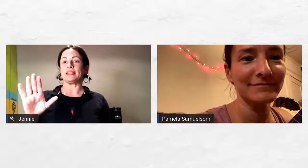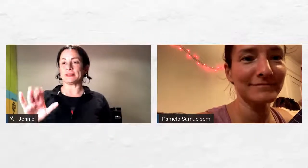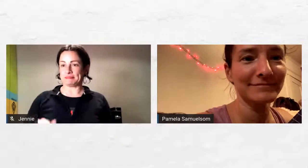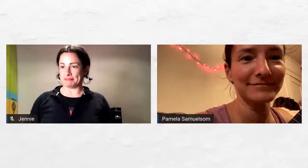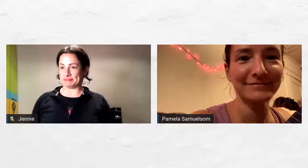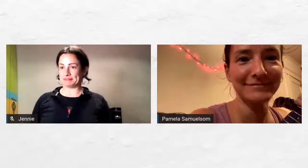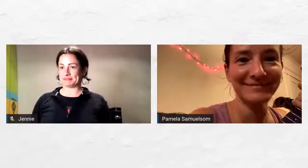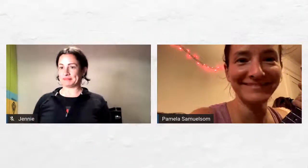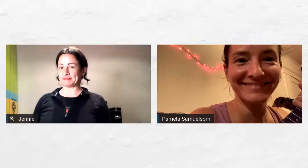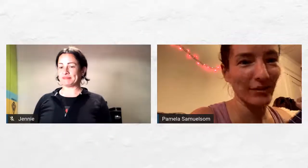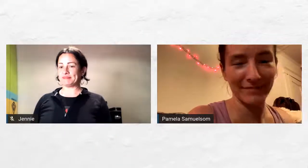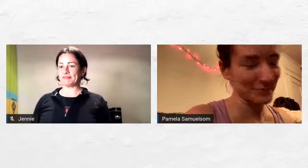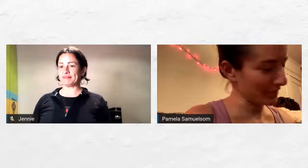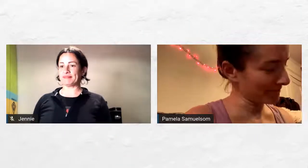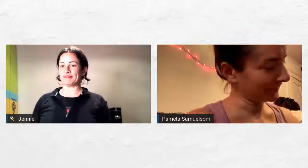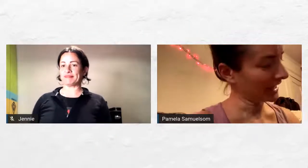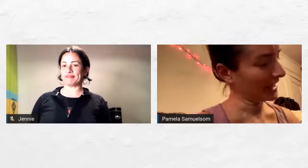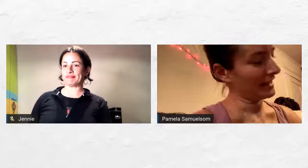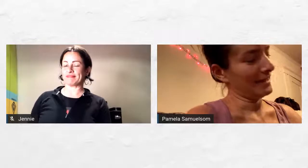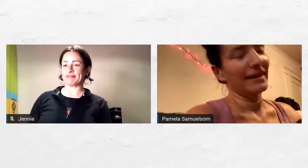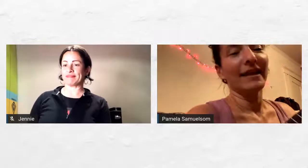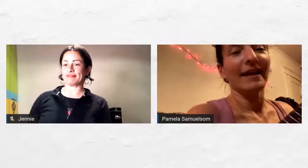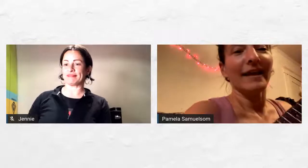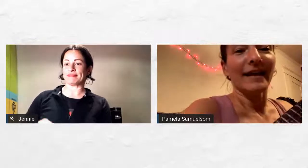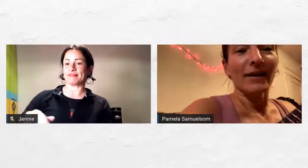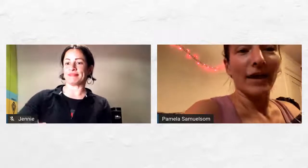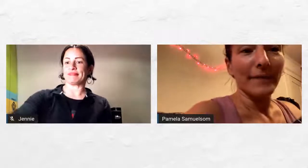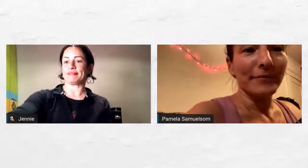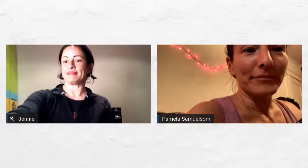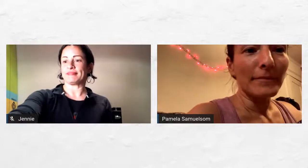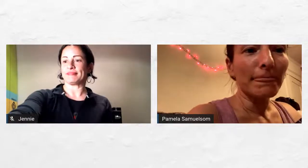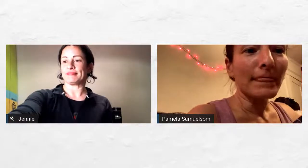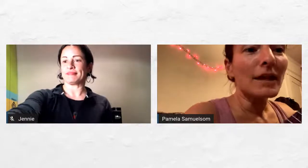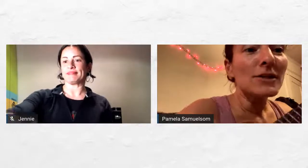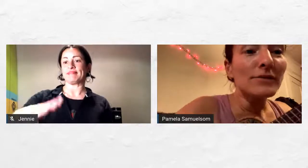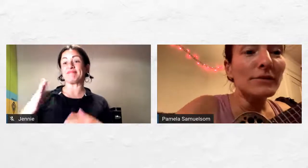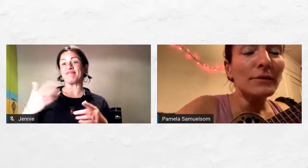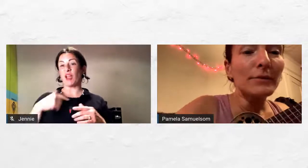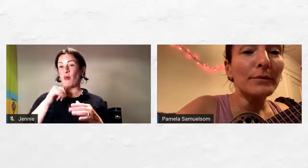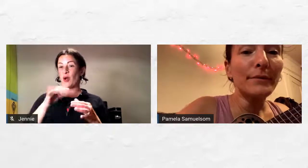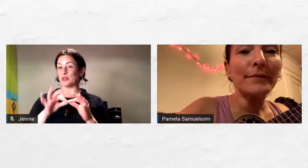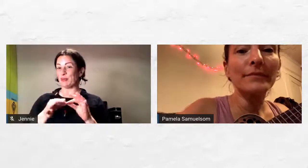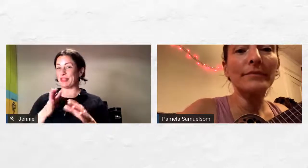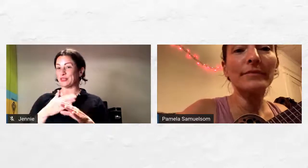Shall I? Okay, I'm doing it. Okay.